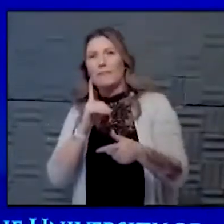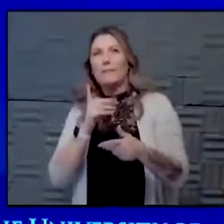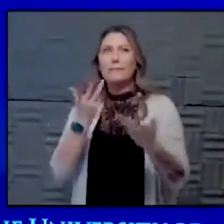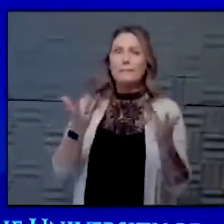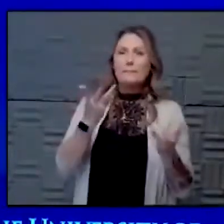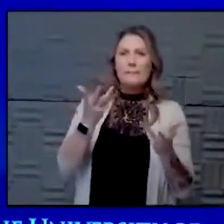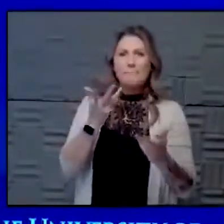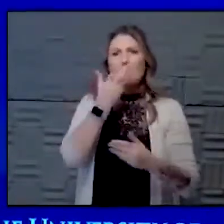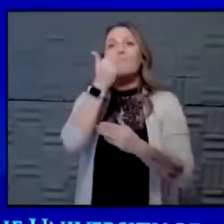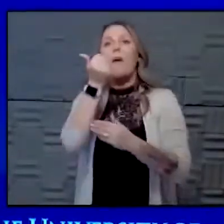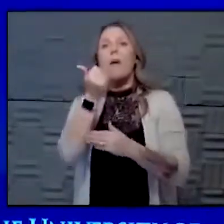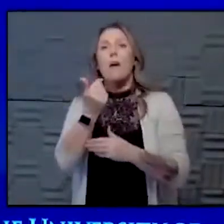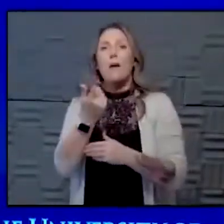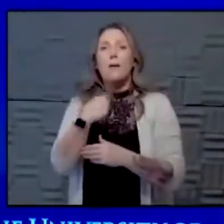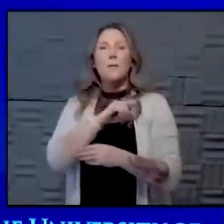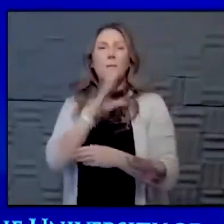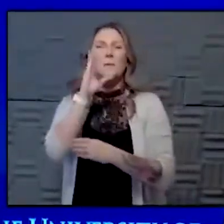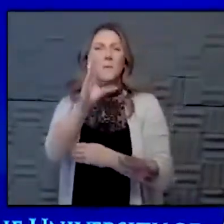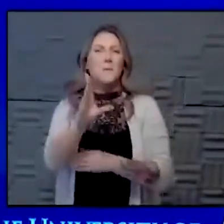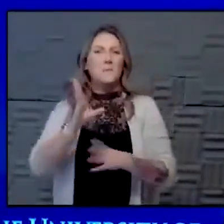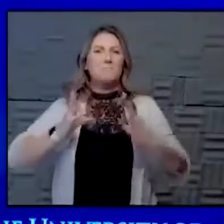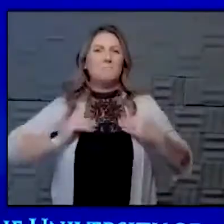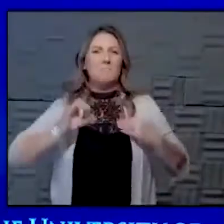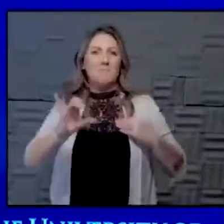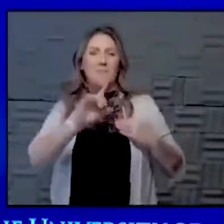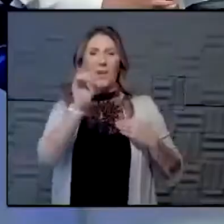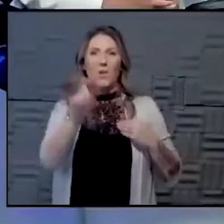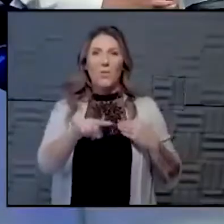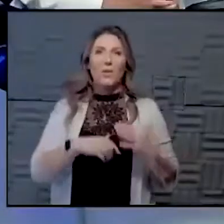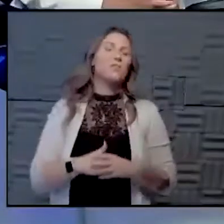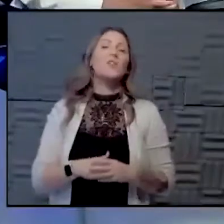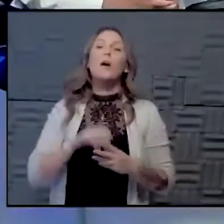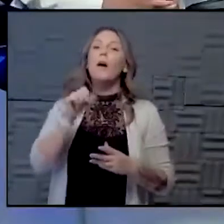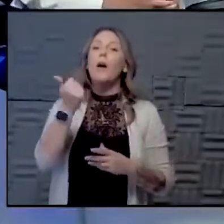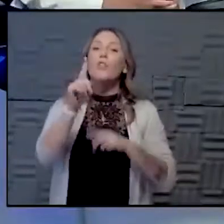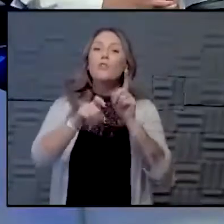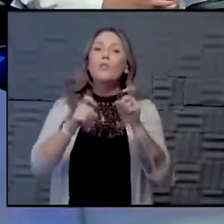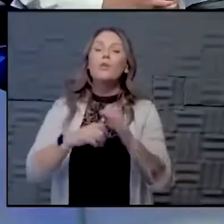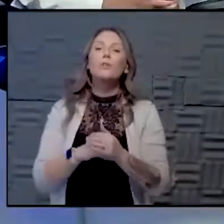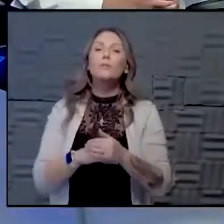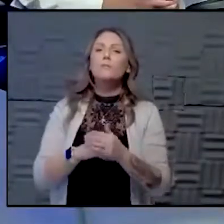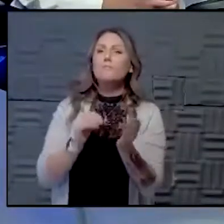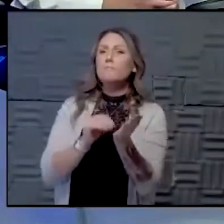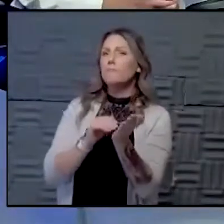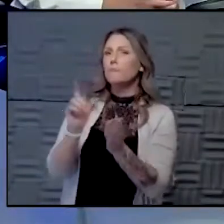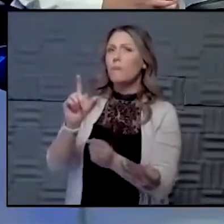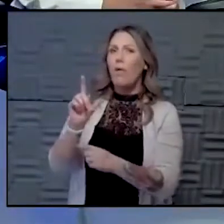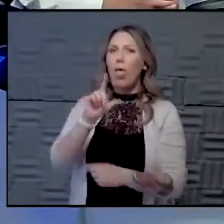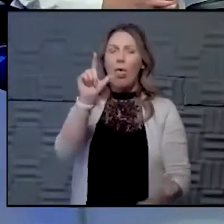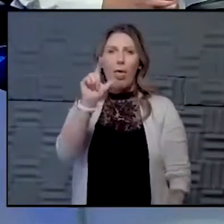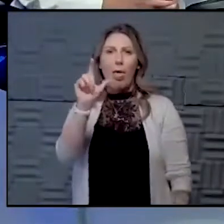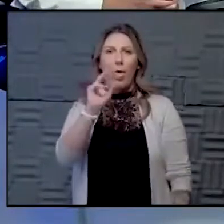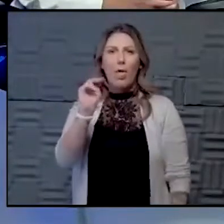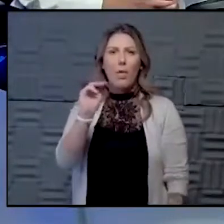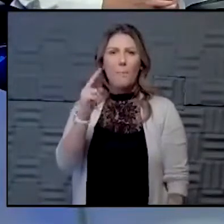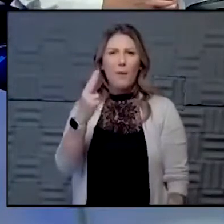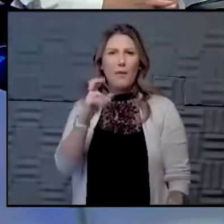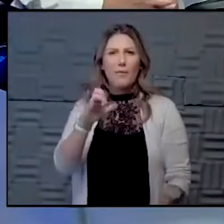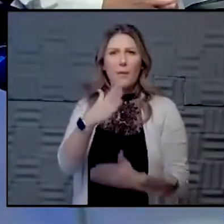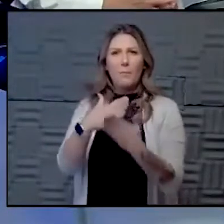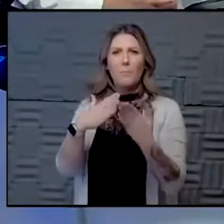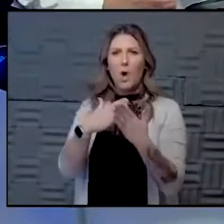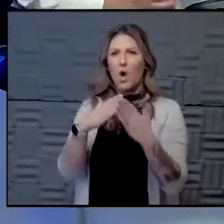on these broader things. Well, we're going to be taking on that question. So, okay. Other questions out there? Dr. Lechtenberg, is LMH part of